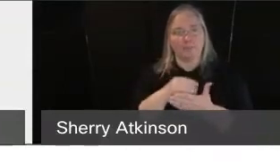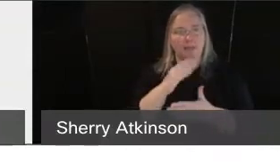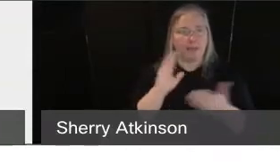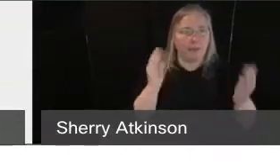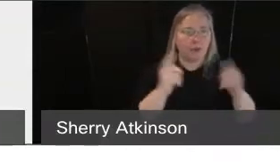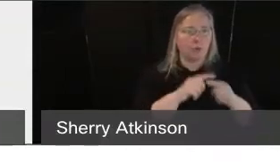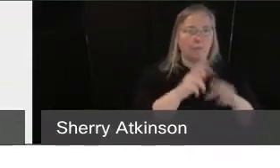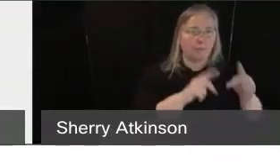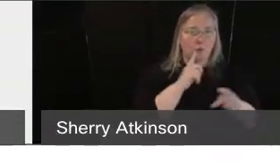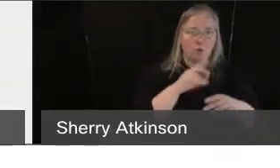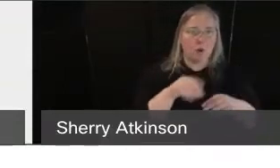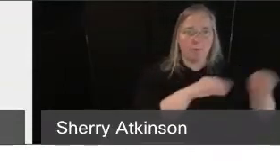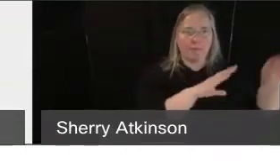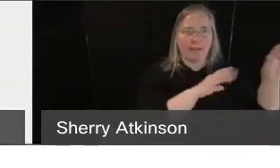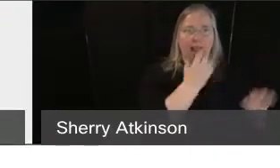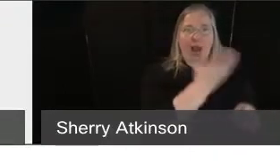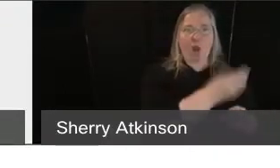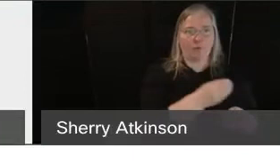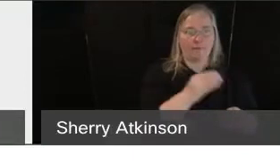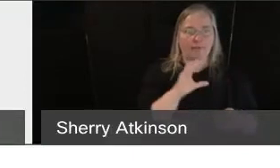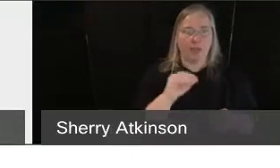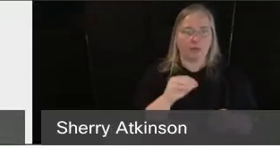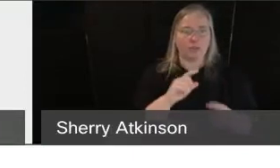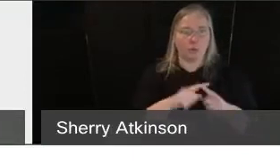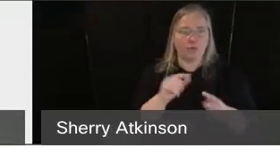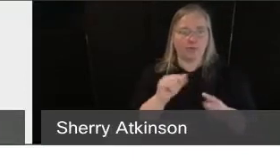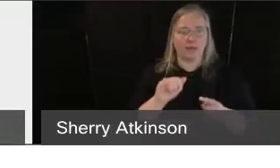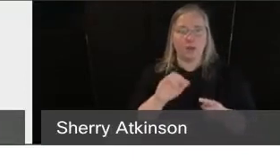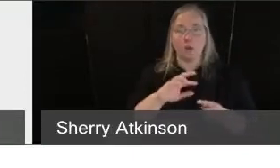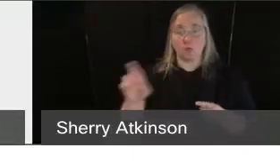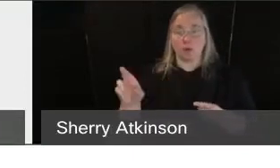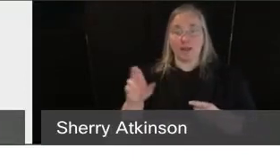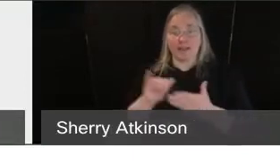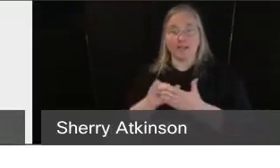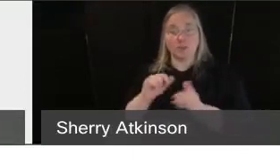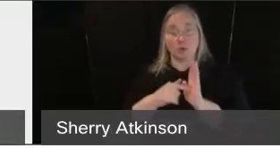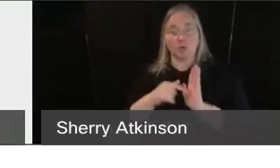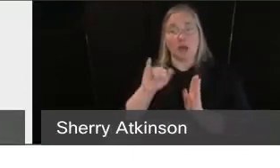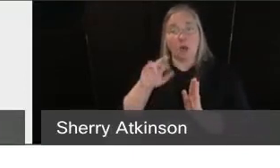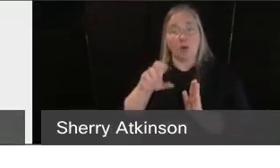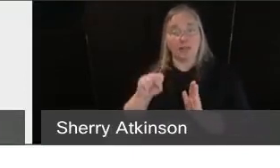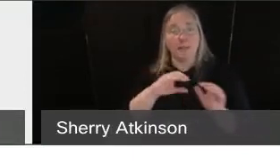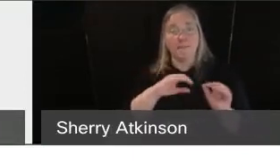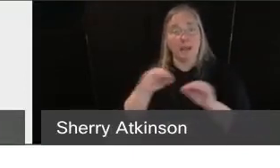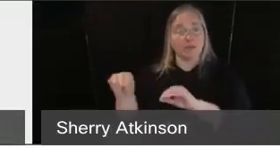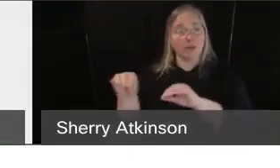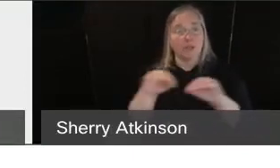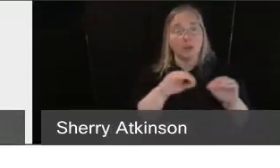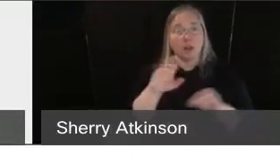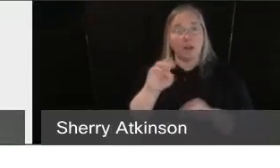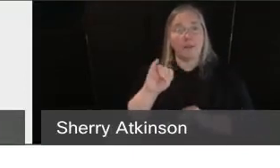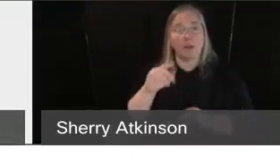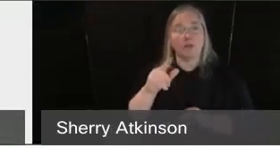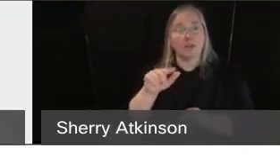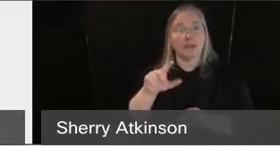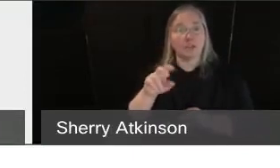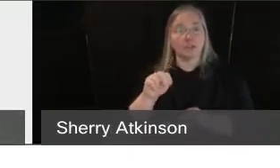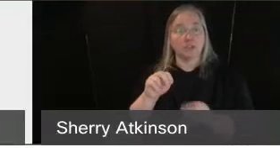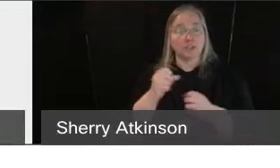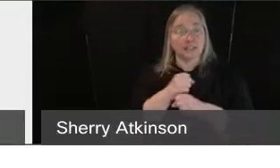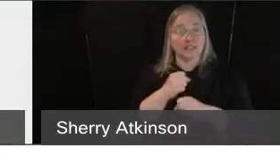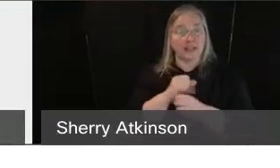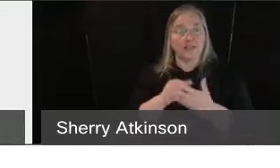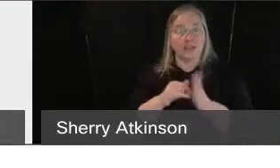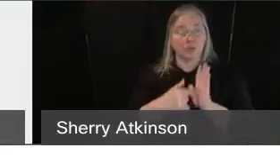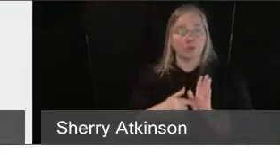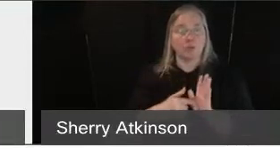the right-hand side are the IRS migration statistics, which look at the actual tax returns for people who